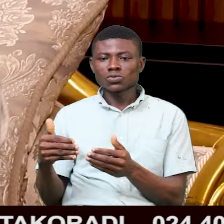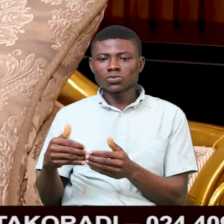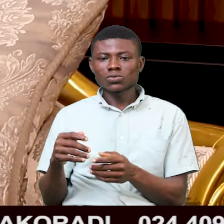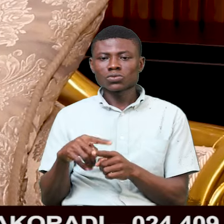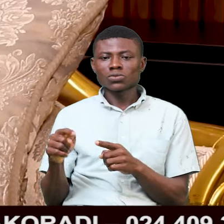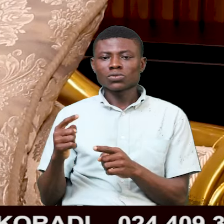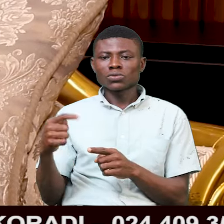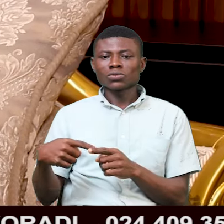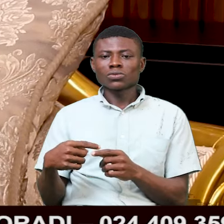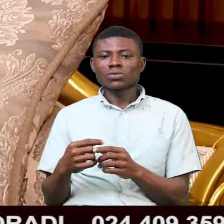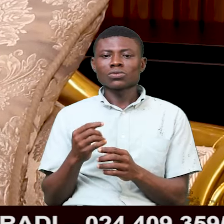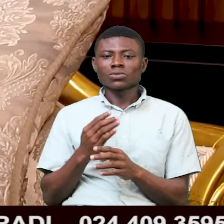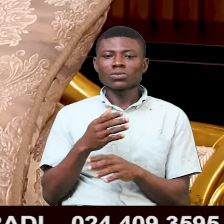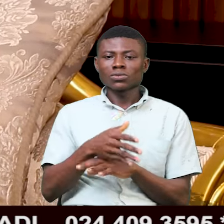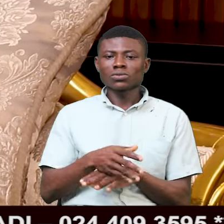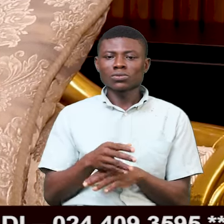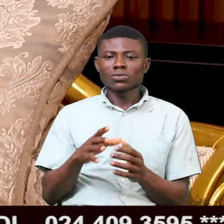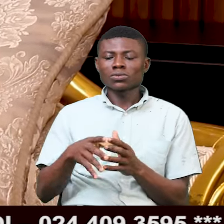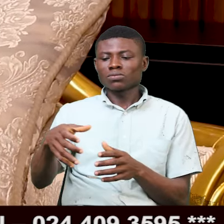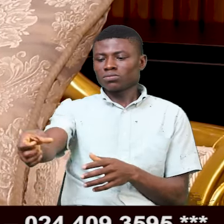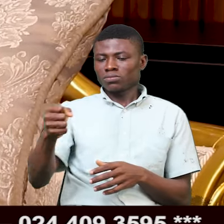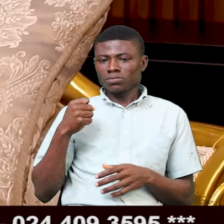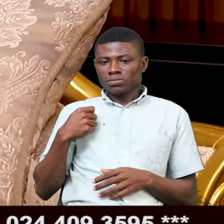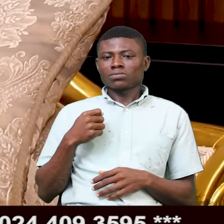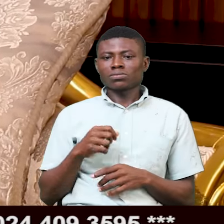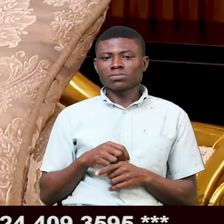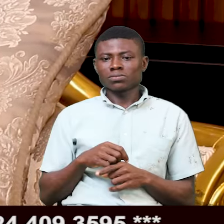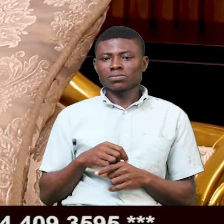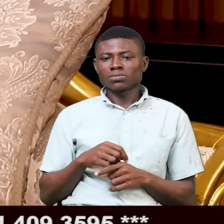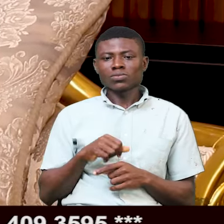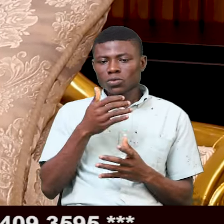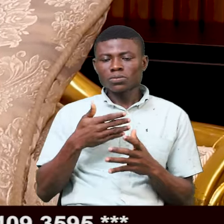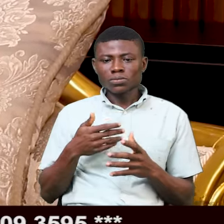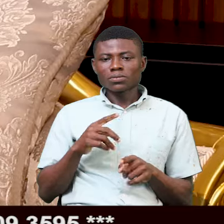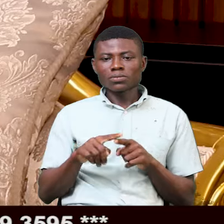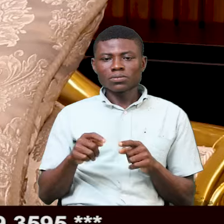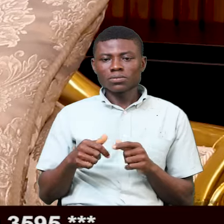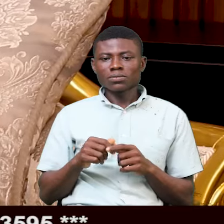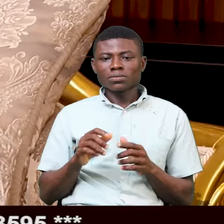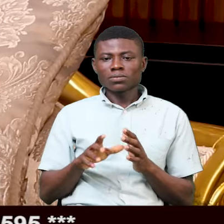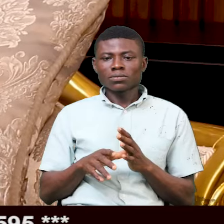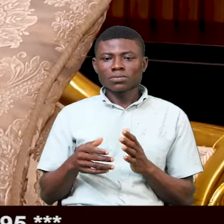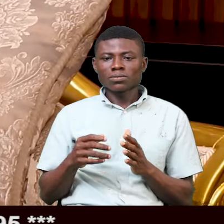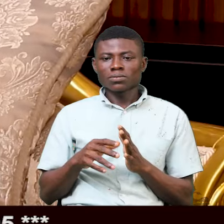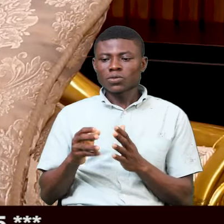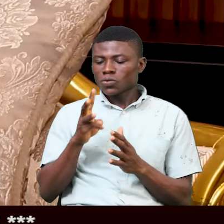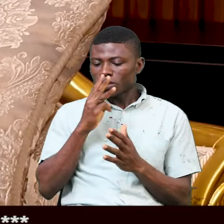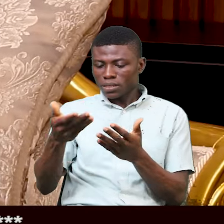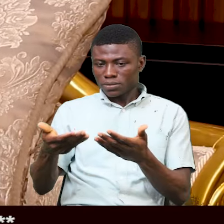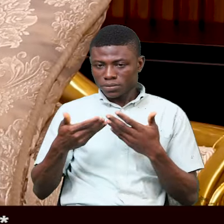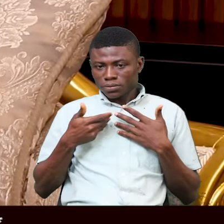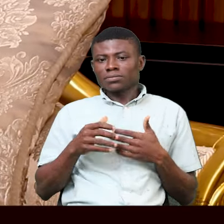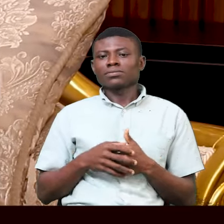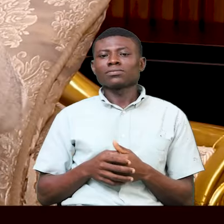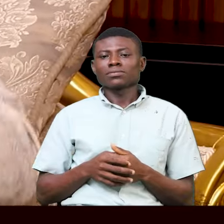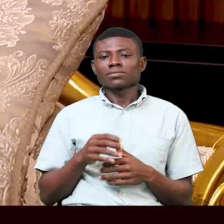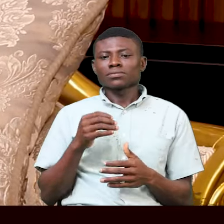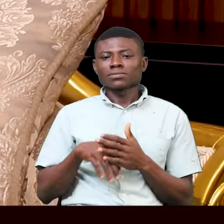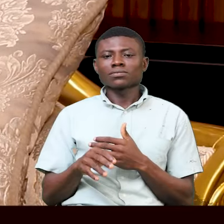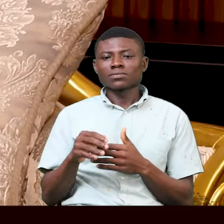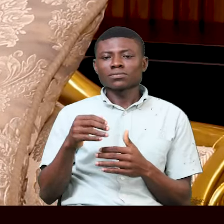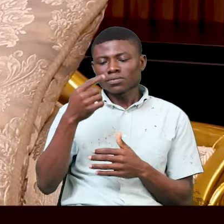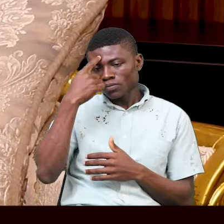moment, they came one after the other to pull me off the stage. And she came to give me water. Okay. In